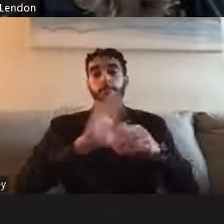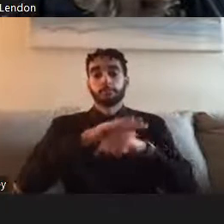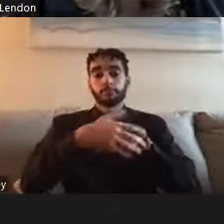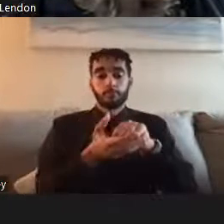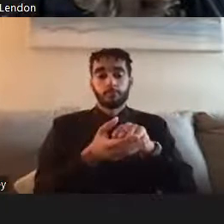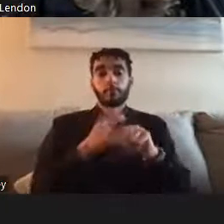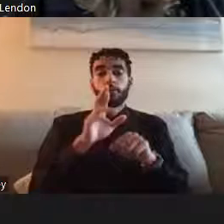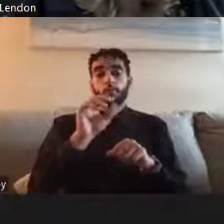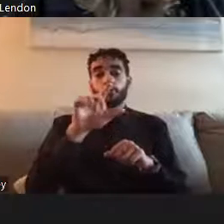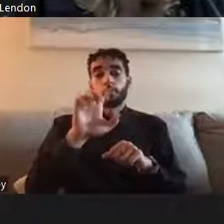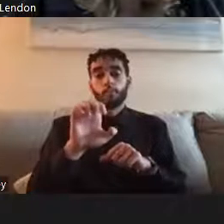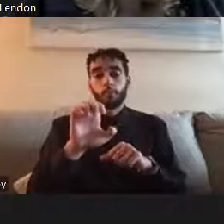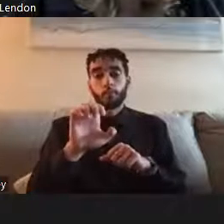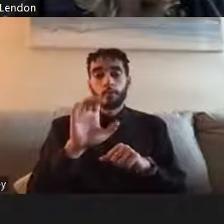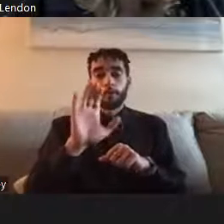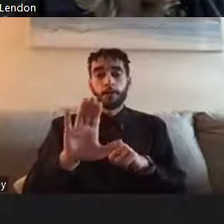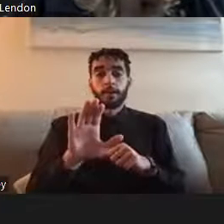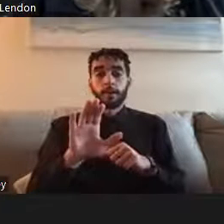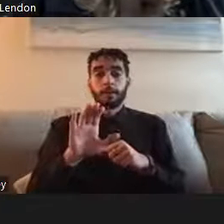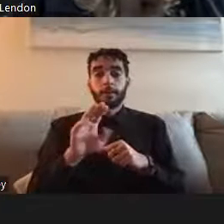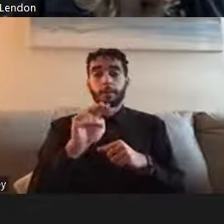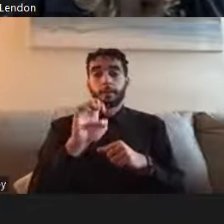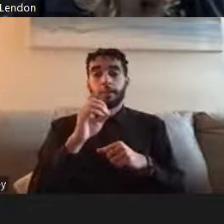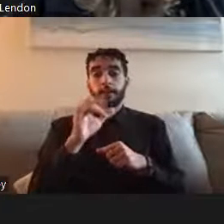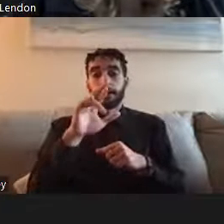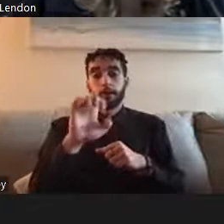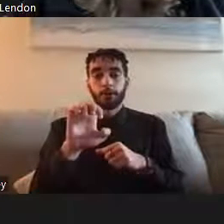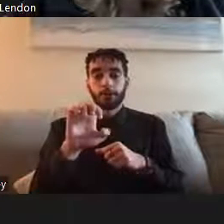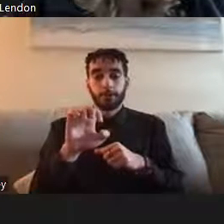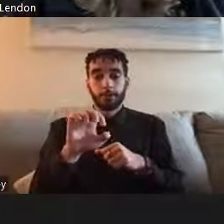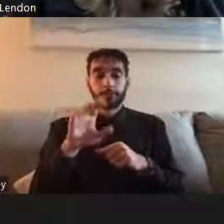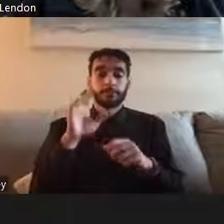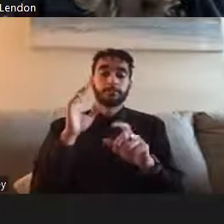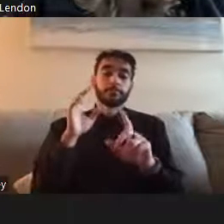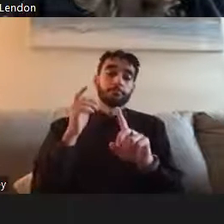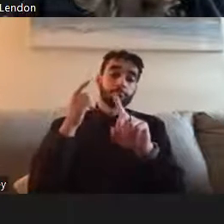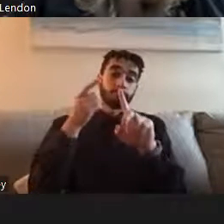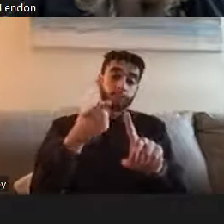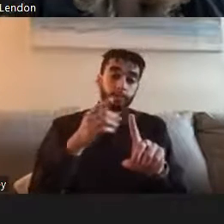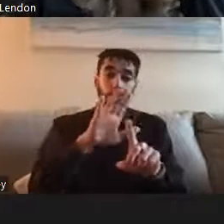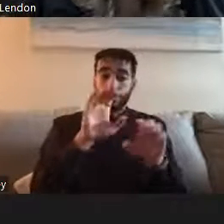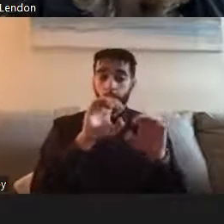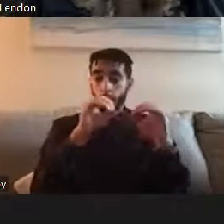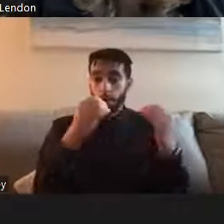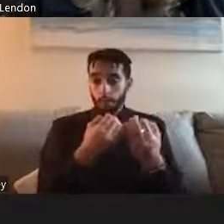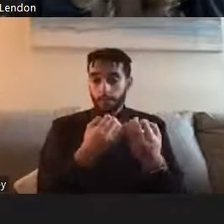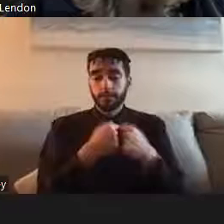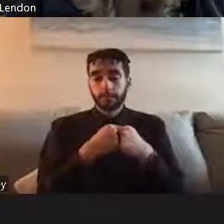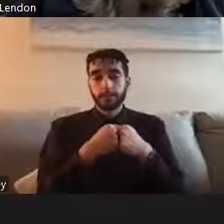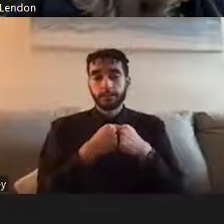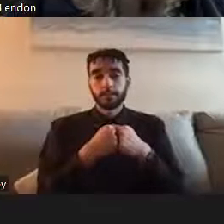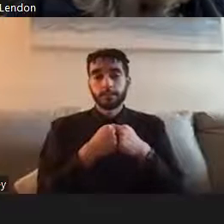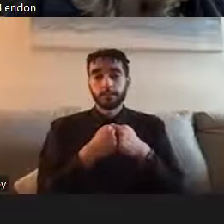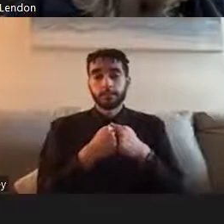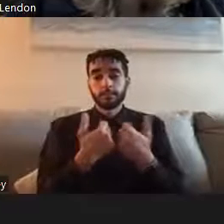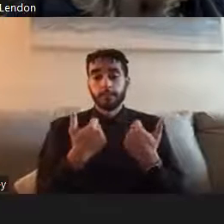the role and influence of Medicare, and you know, pointing to our Office of Medicare Innovation and Integration. So we